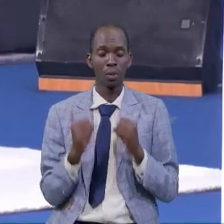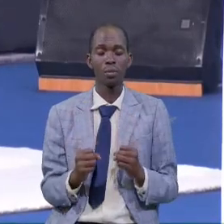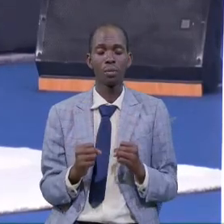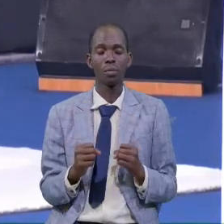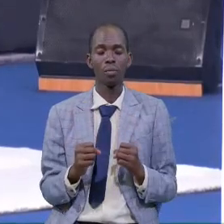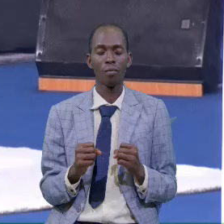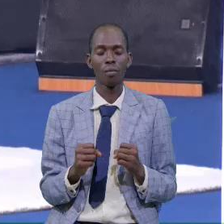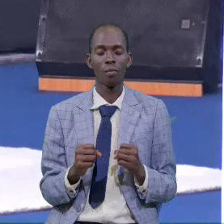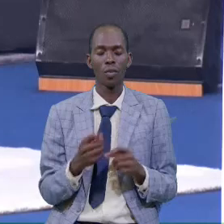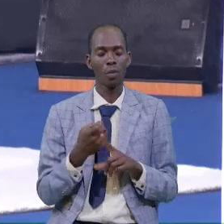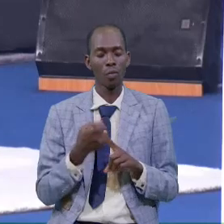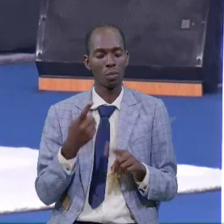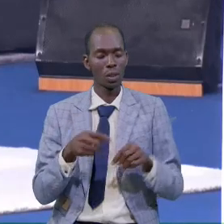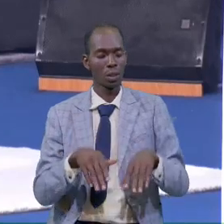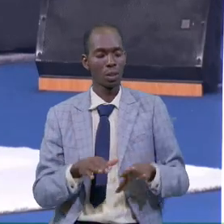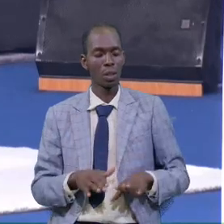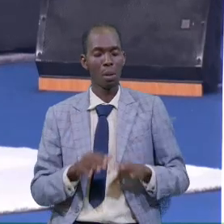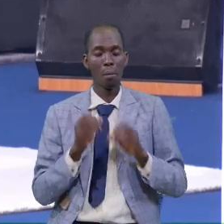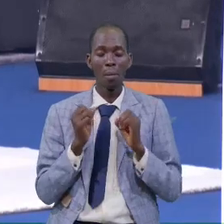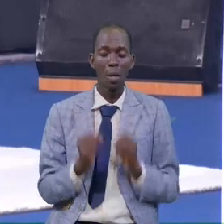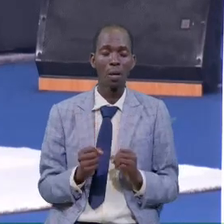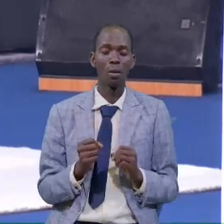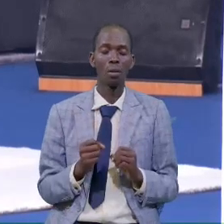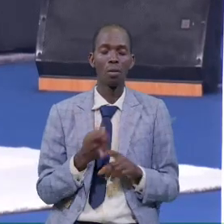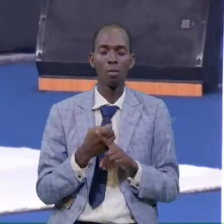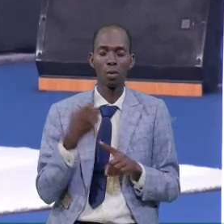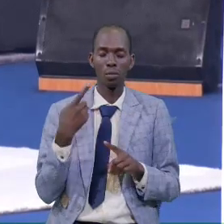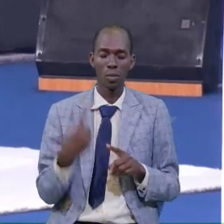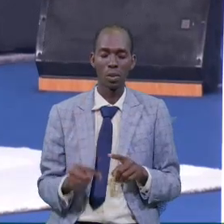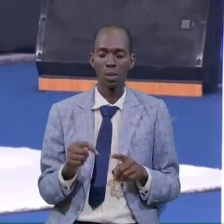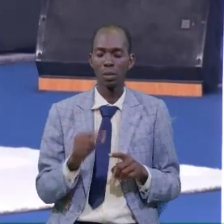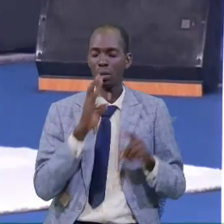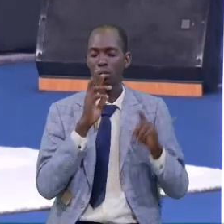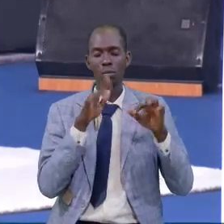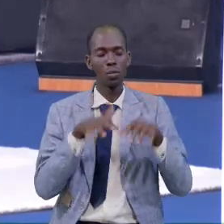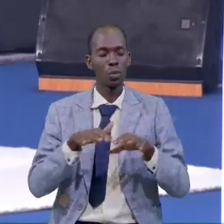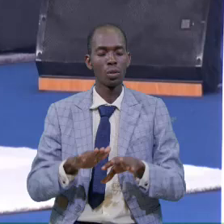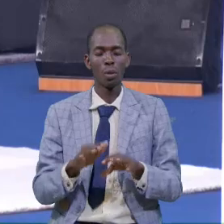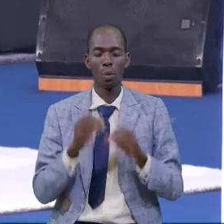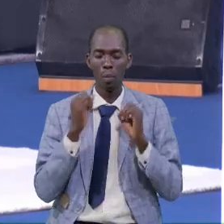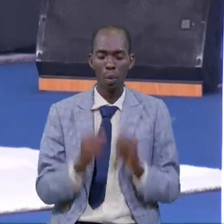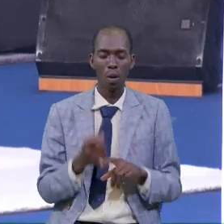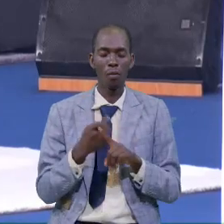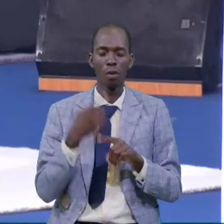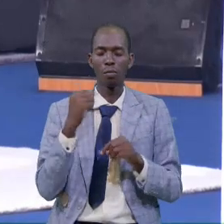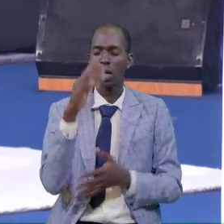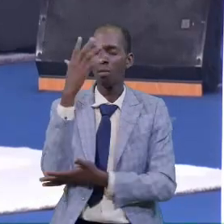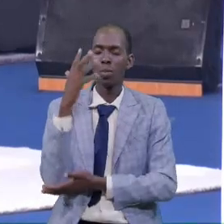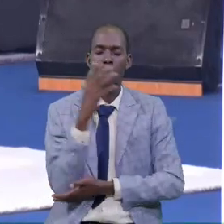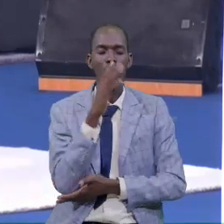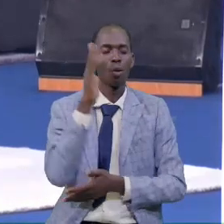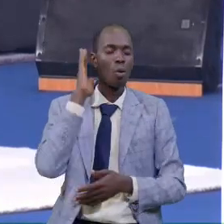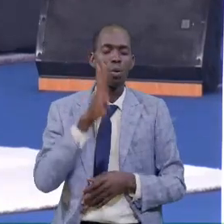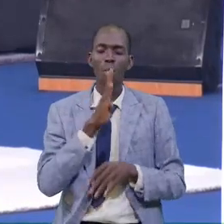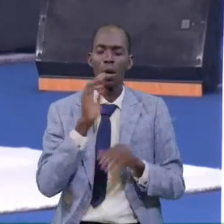grave, power from the sea, power from the bush will be able to